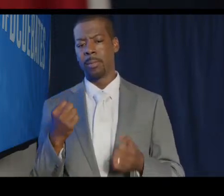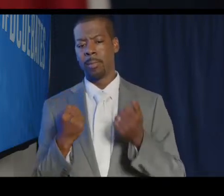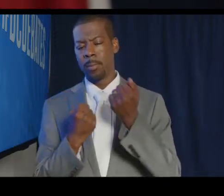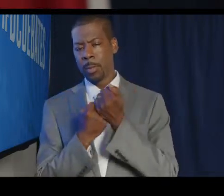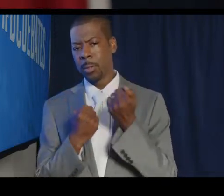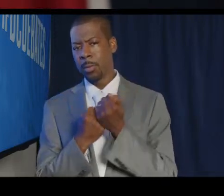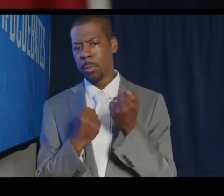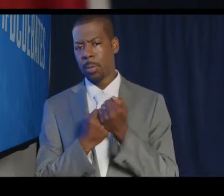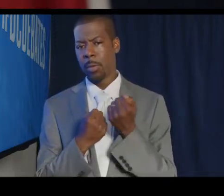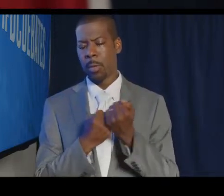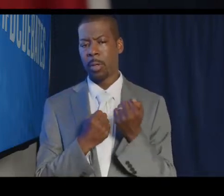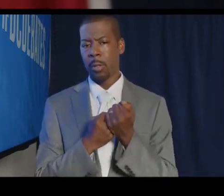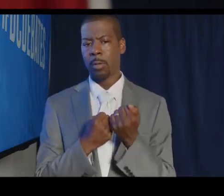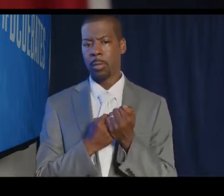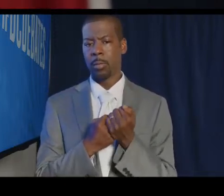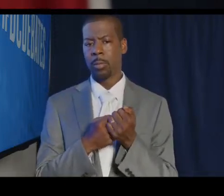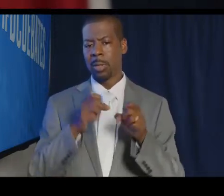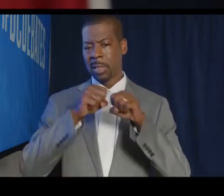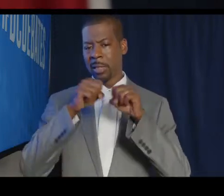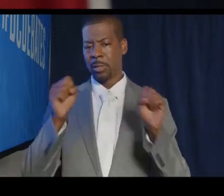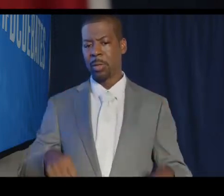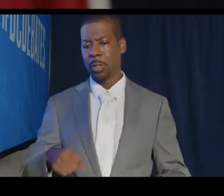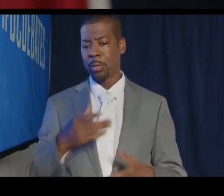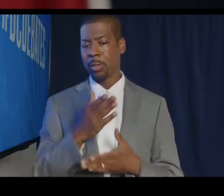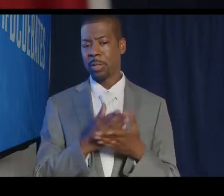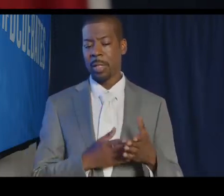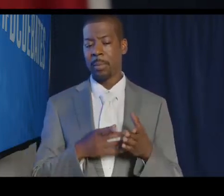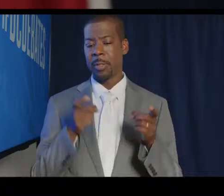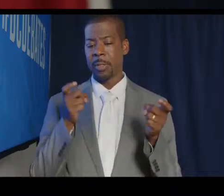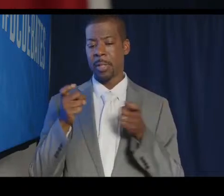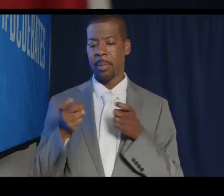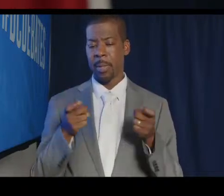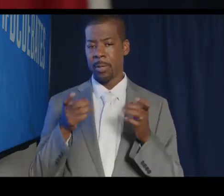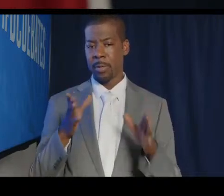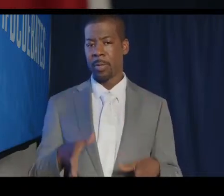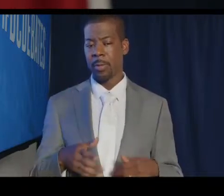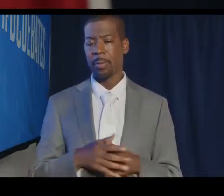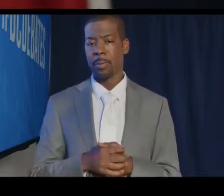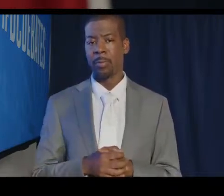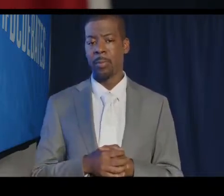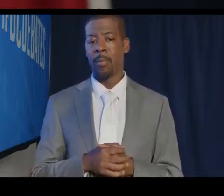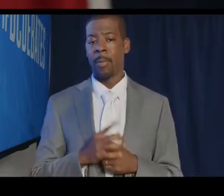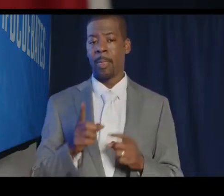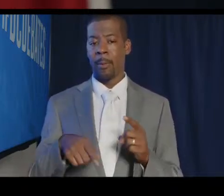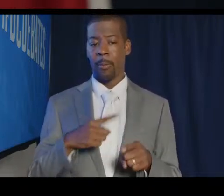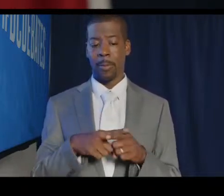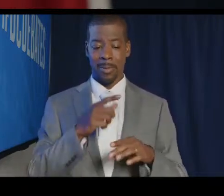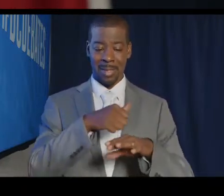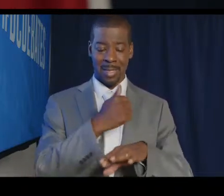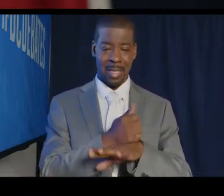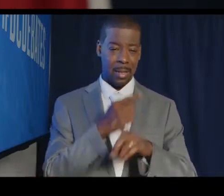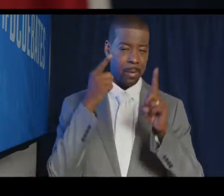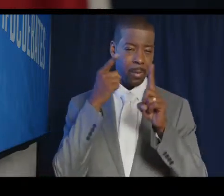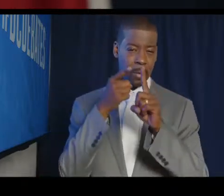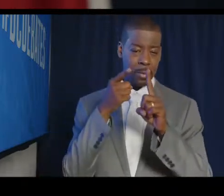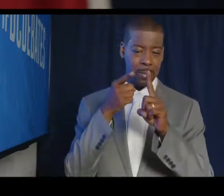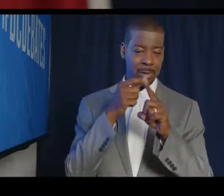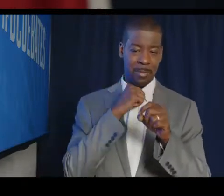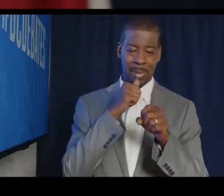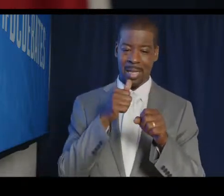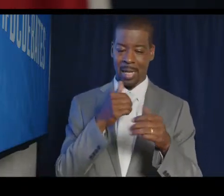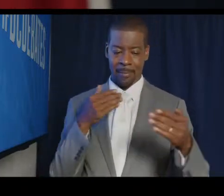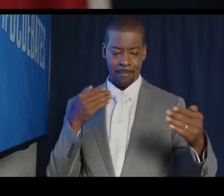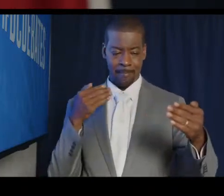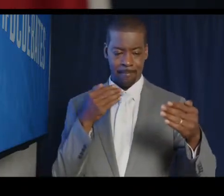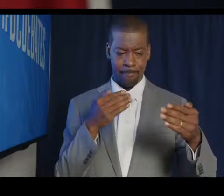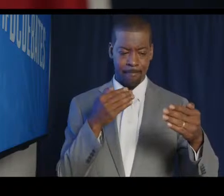some of it is an issue of administration. So when you set goals and you are nowhere near reaching those goals, you have got to